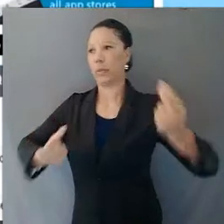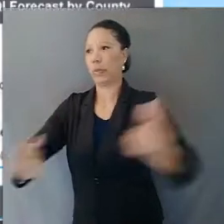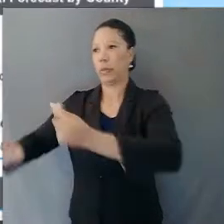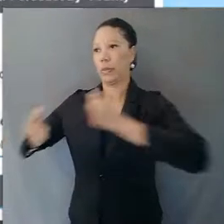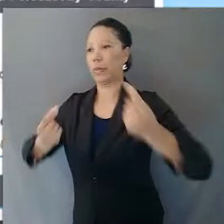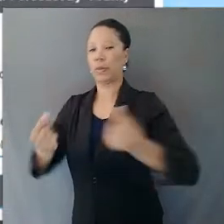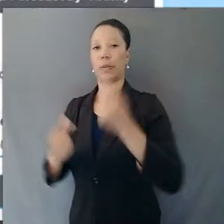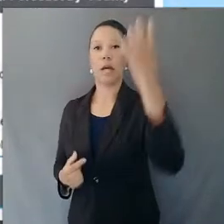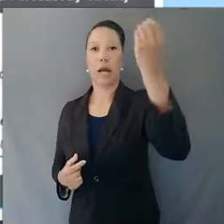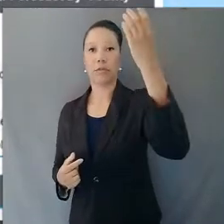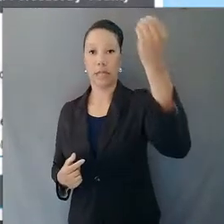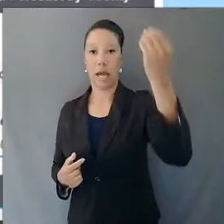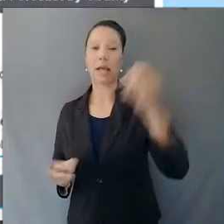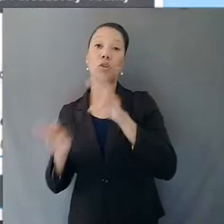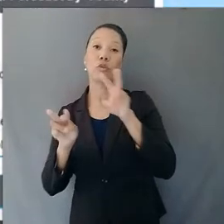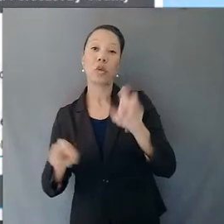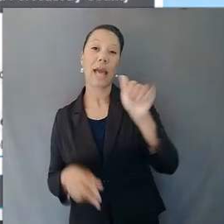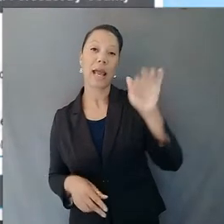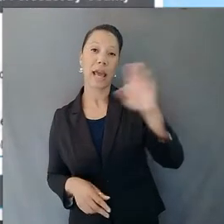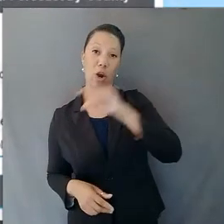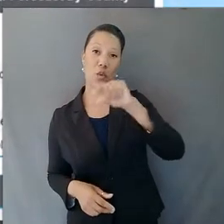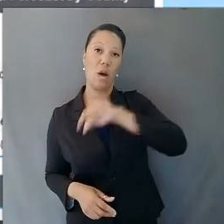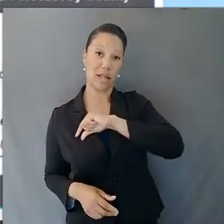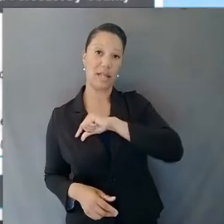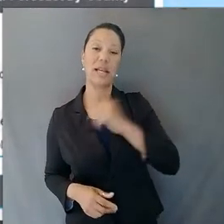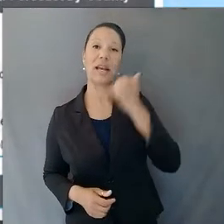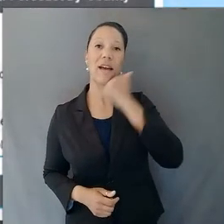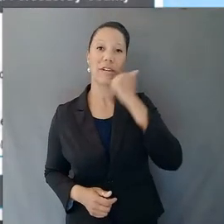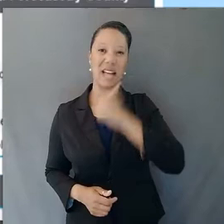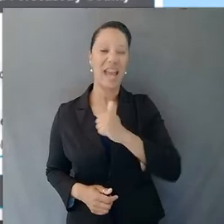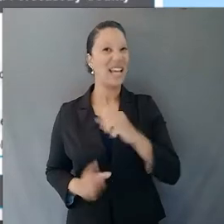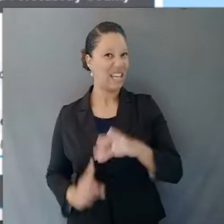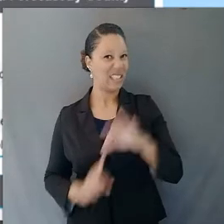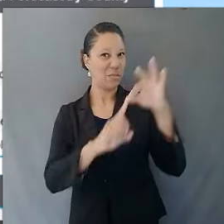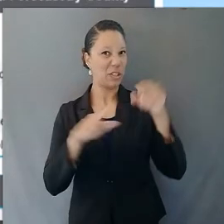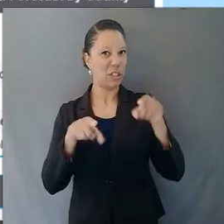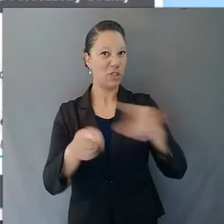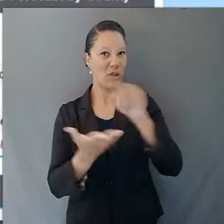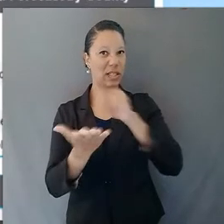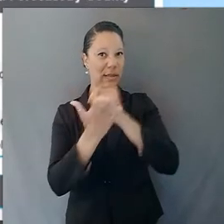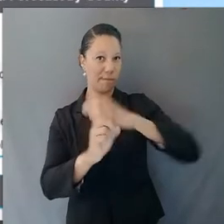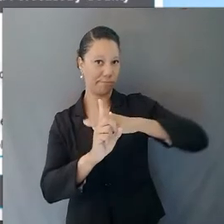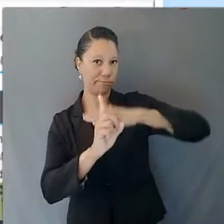current air conditions on a regular basis, especially as the temperature heats up, by visiting